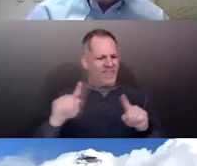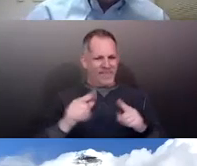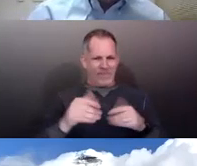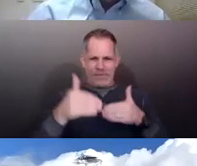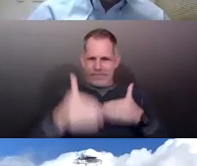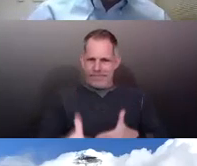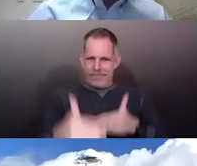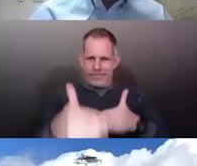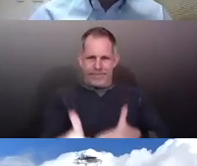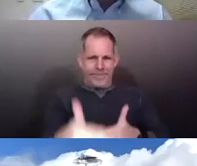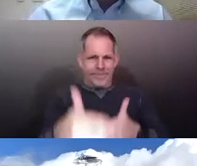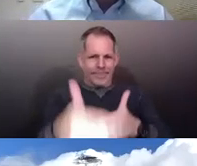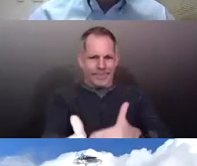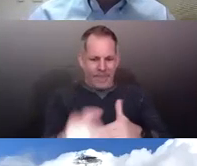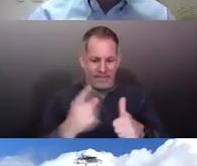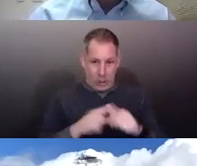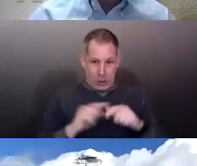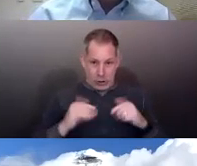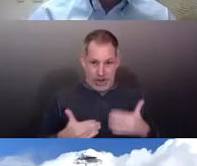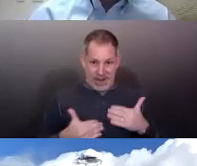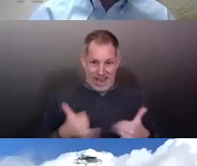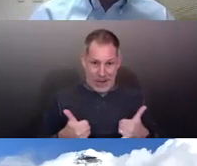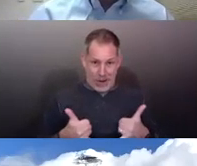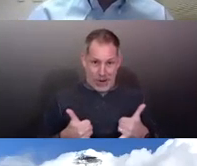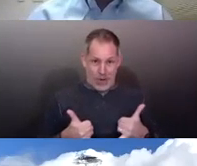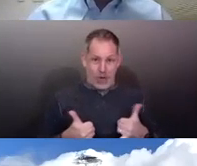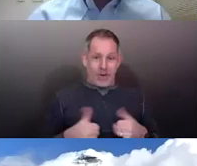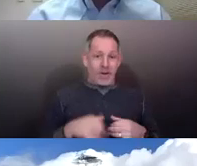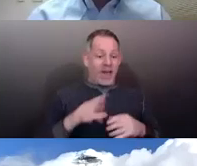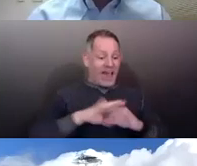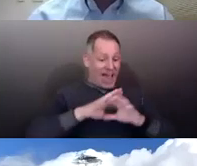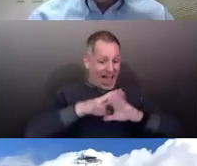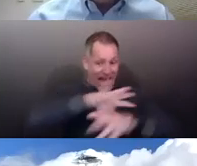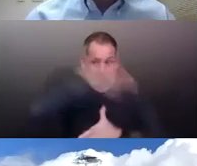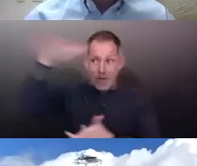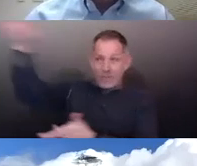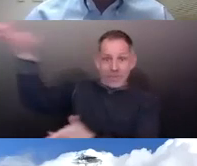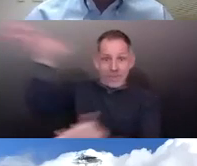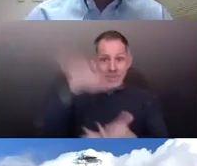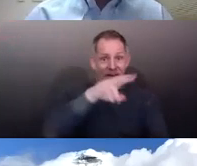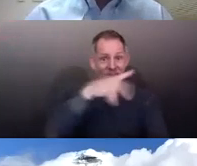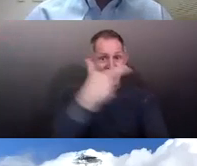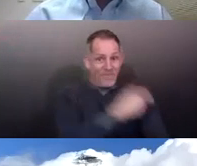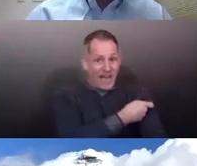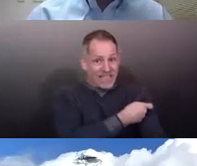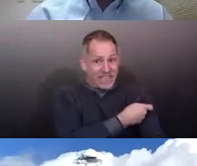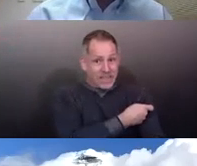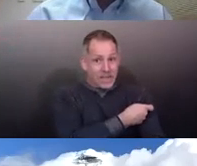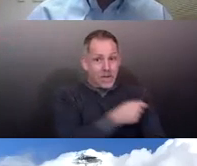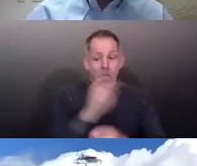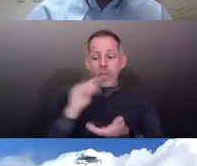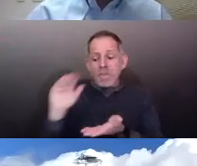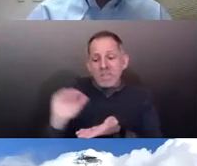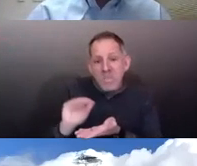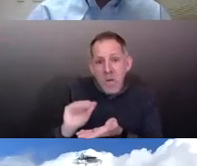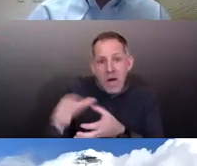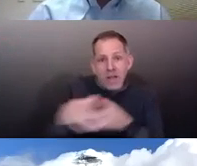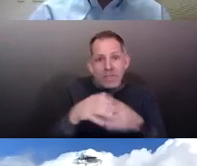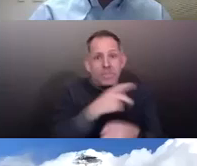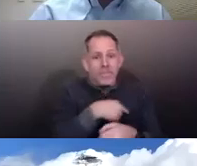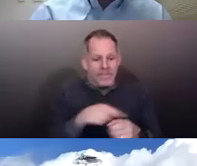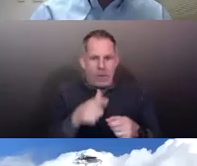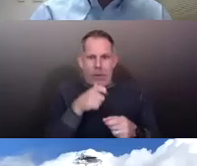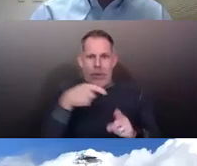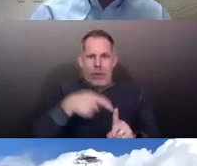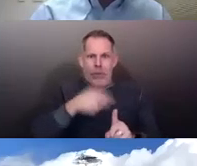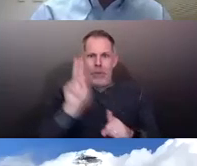of vaccine available, which initially will be small, and then increasing, and then trying to hit the highest priority groups.